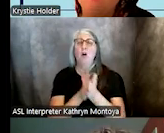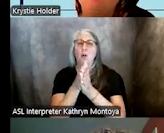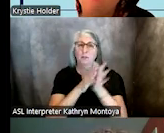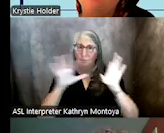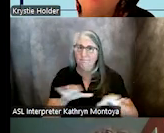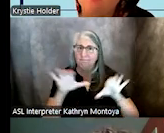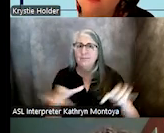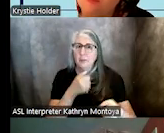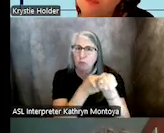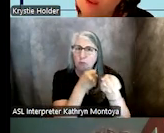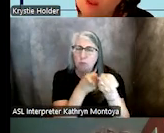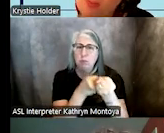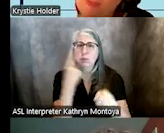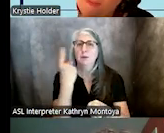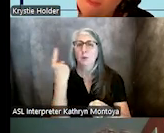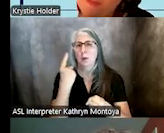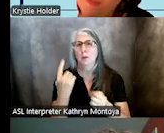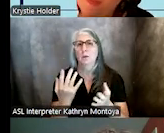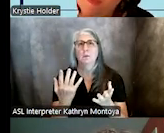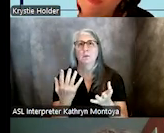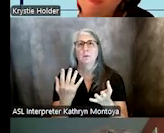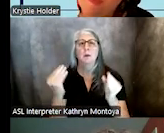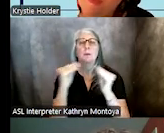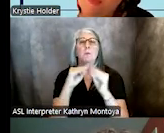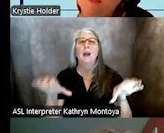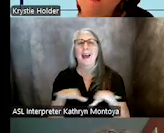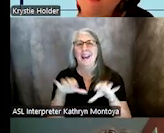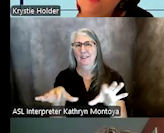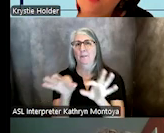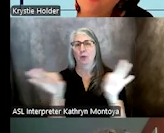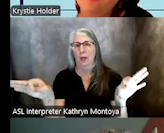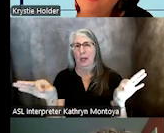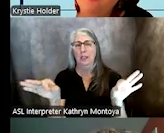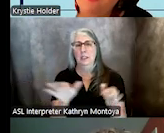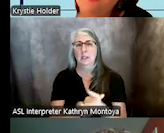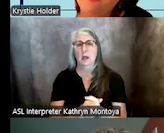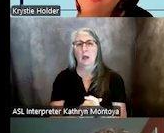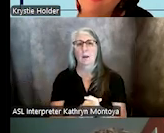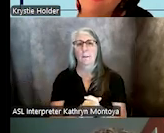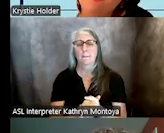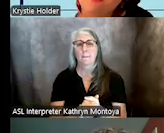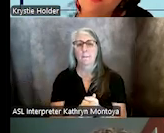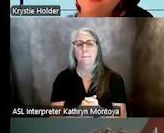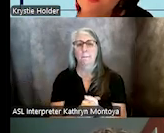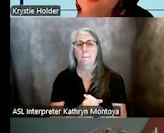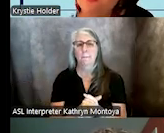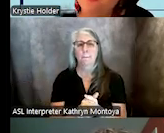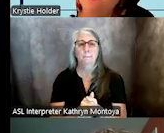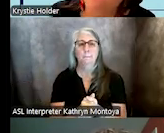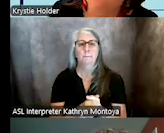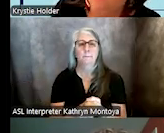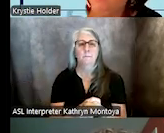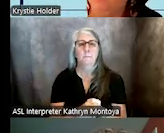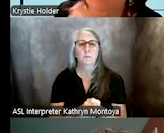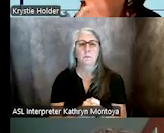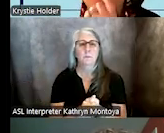supporting somebody, and that's is kind of almost a more active phrase. Um, and it